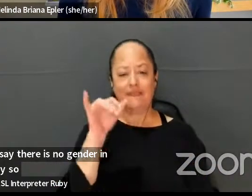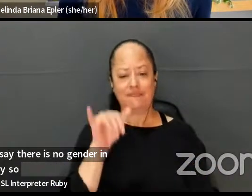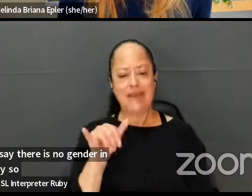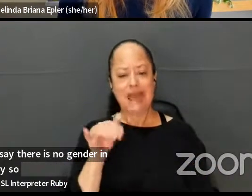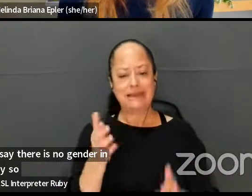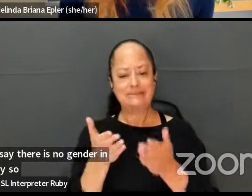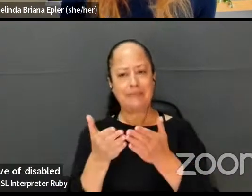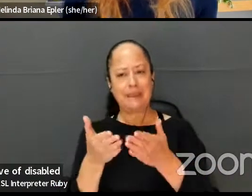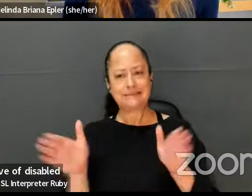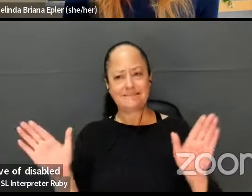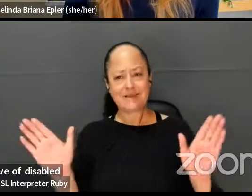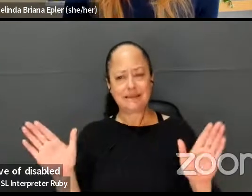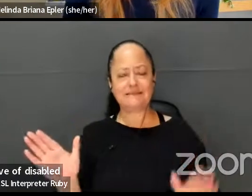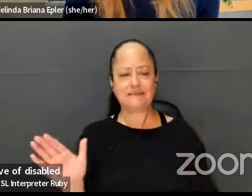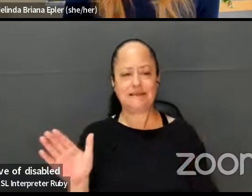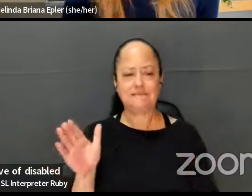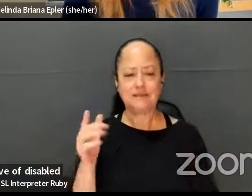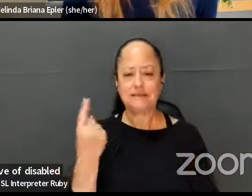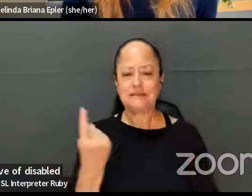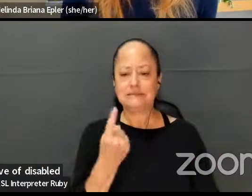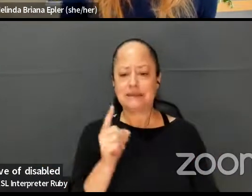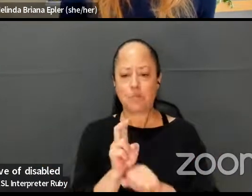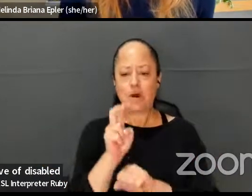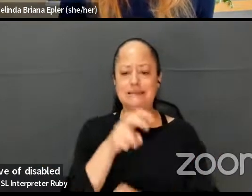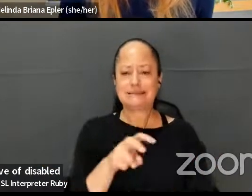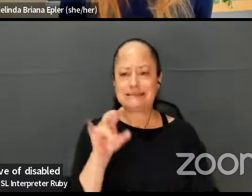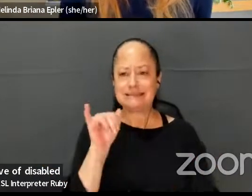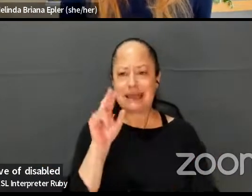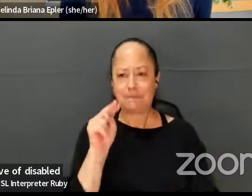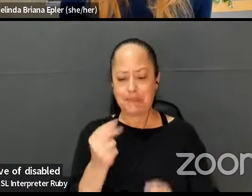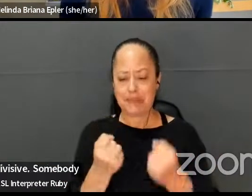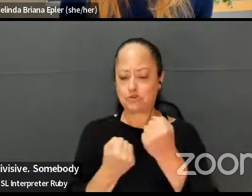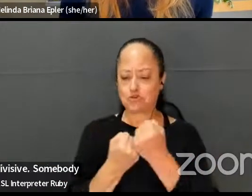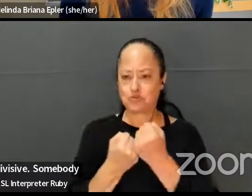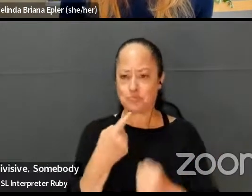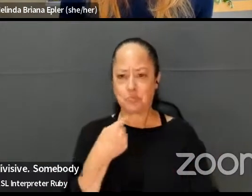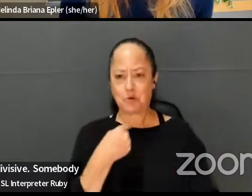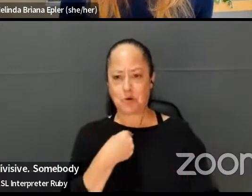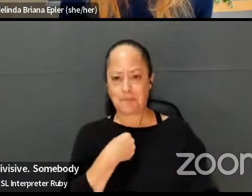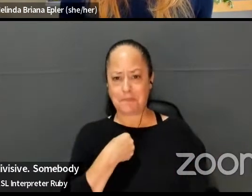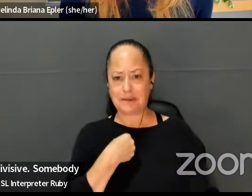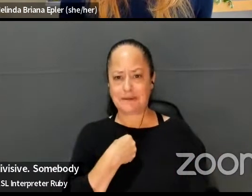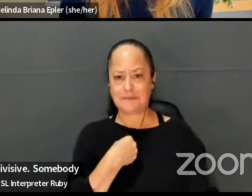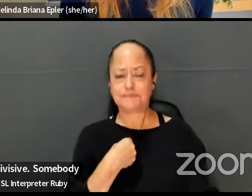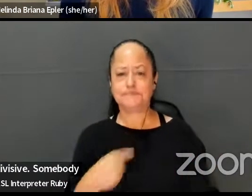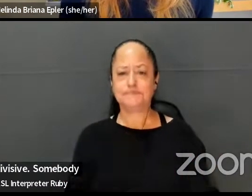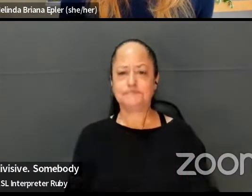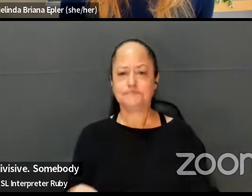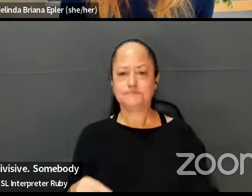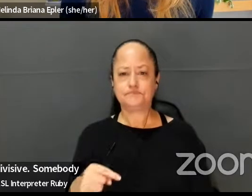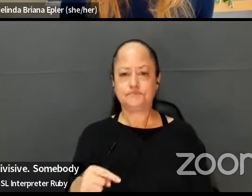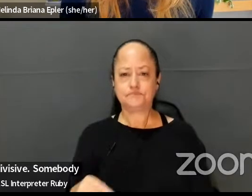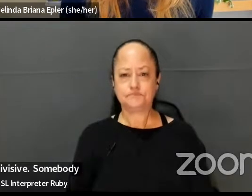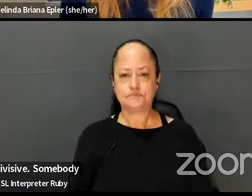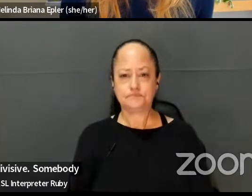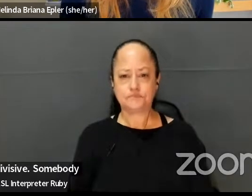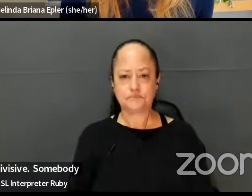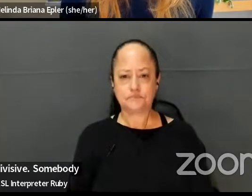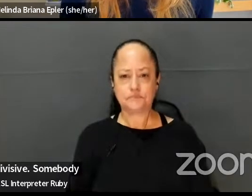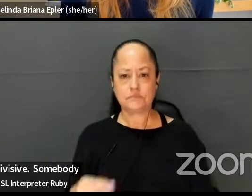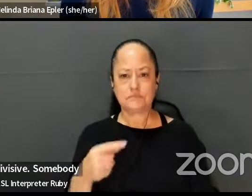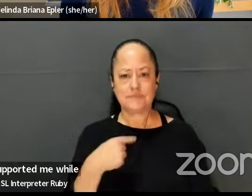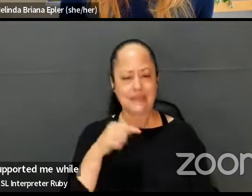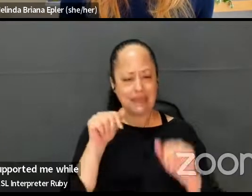divisive. And somebody just stepped in and just fought for me when I'm going like open mouth, kind of thing. How can